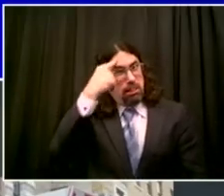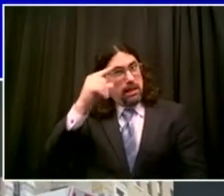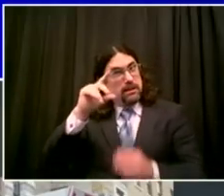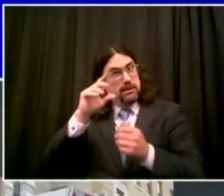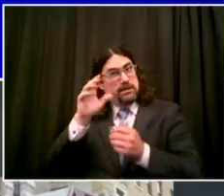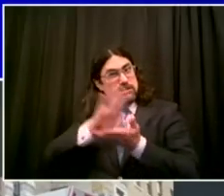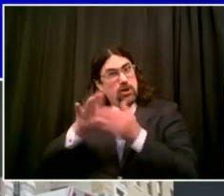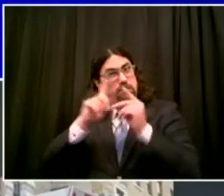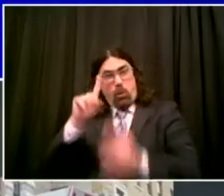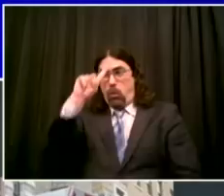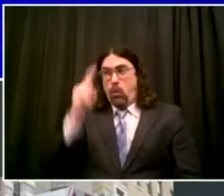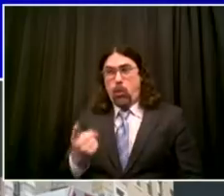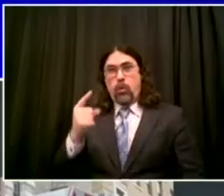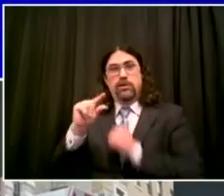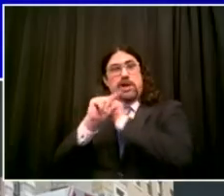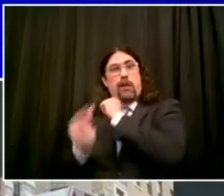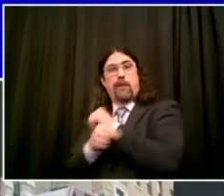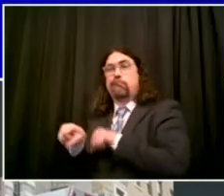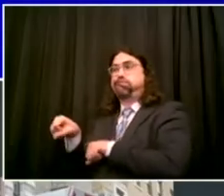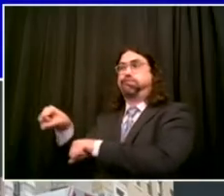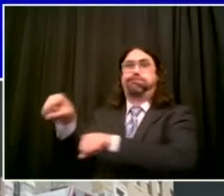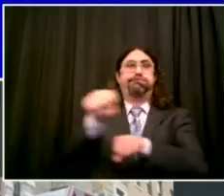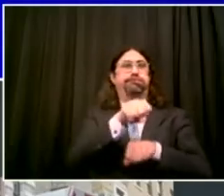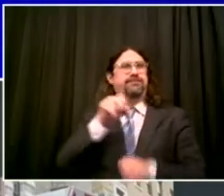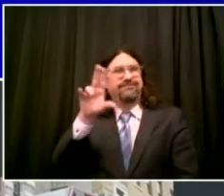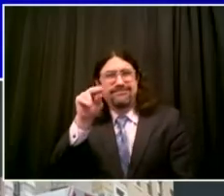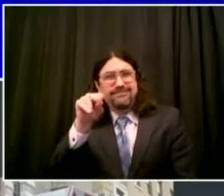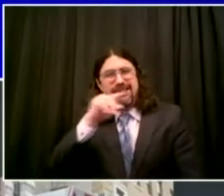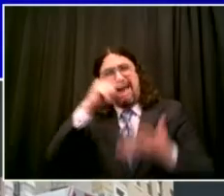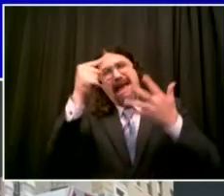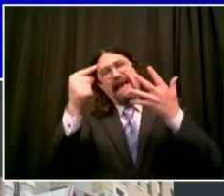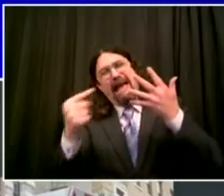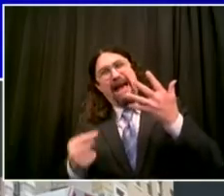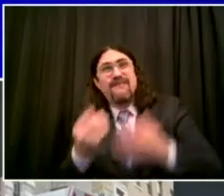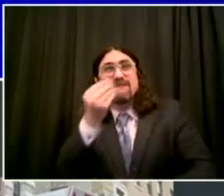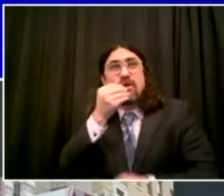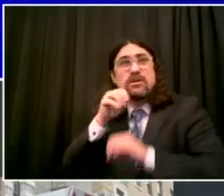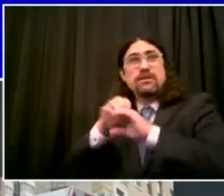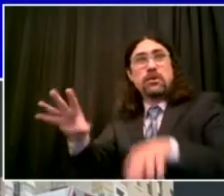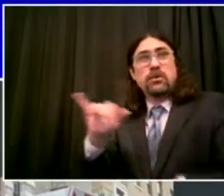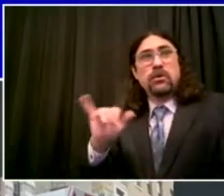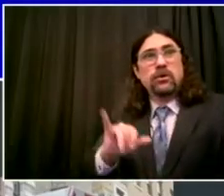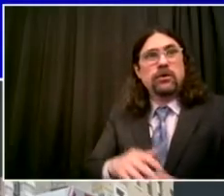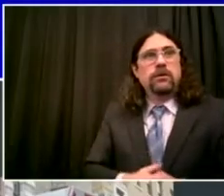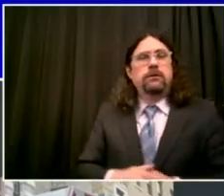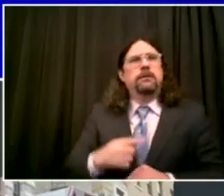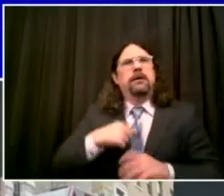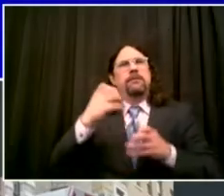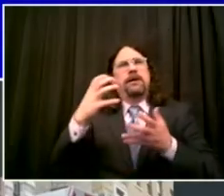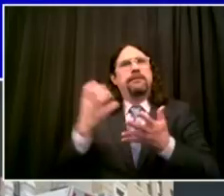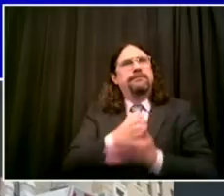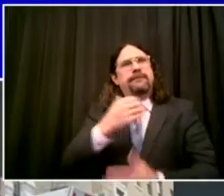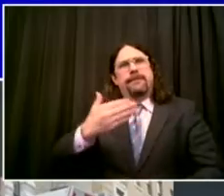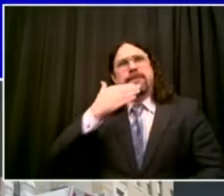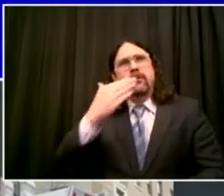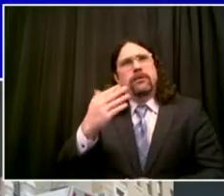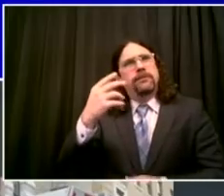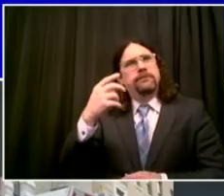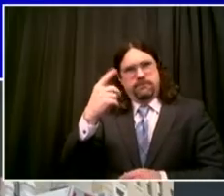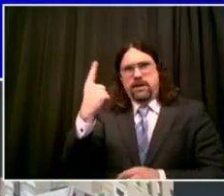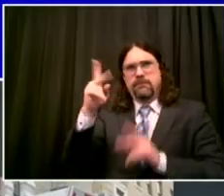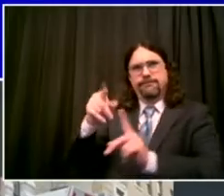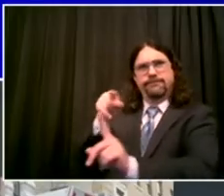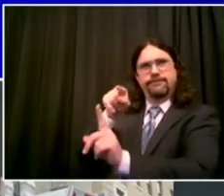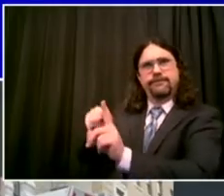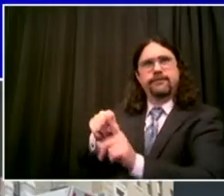labor leader who is dear to me and someone this whole city should appreciate, Harry Nespoli. who's the president of Teamsters Local 831